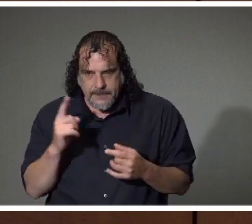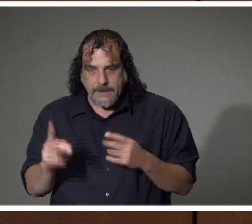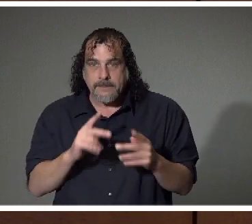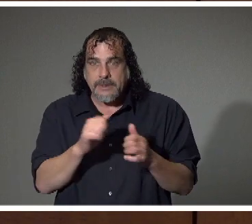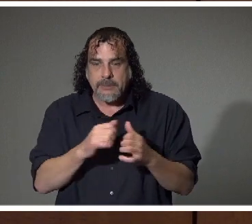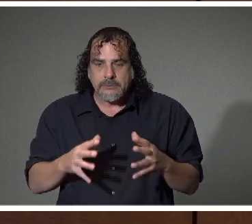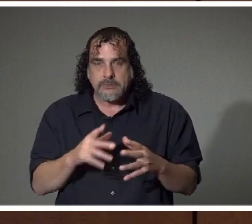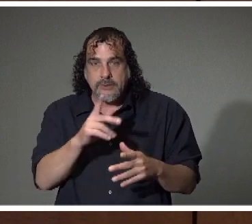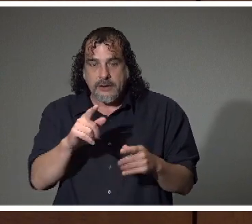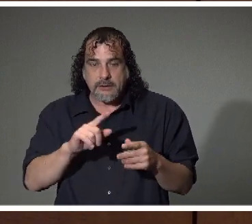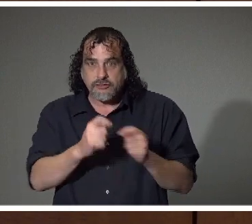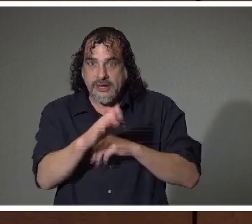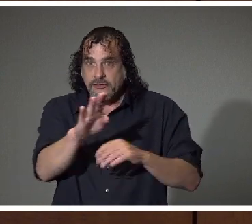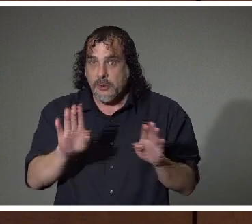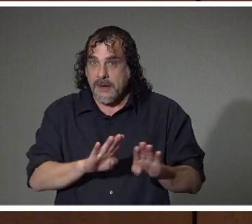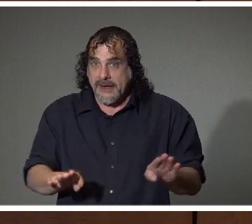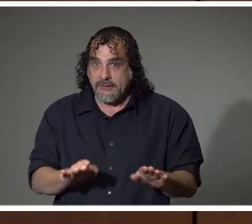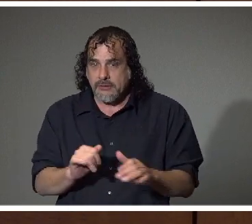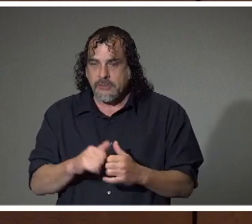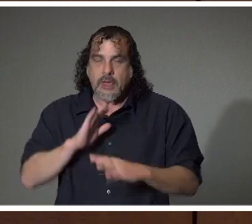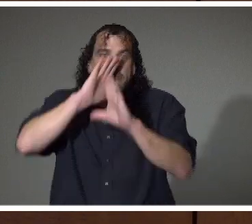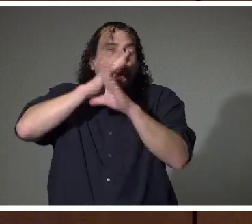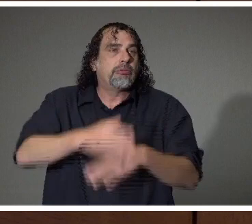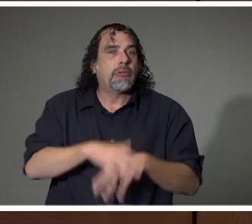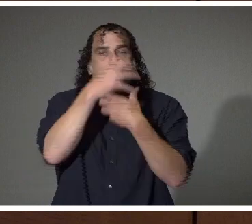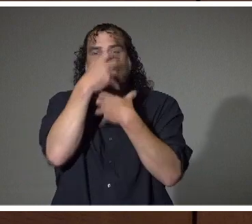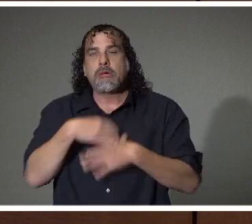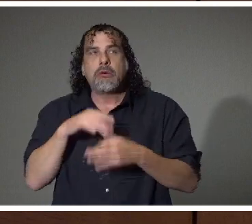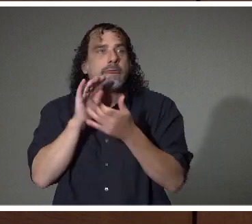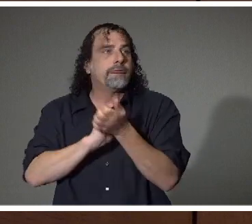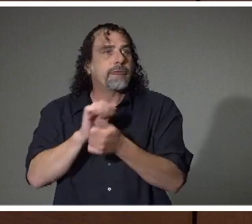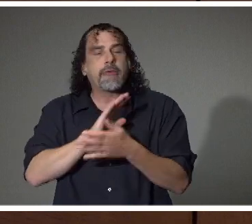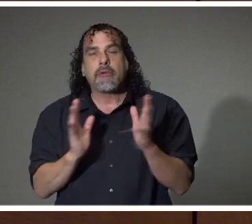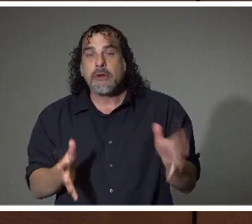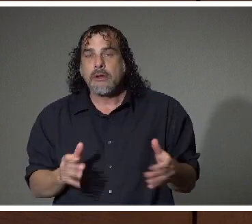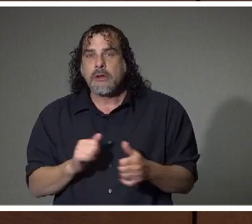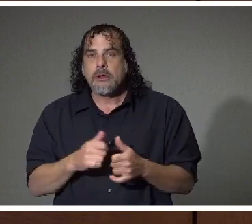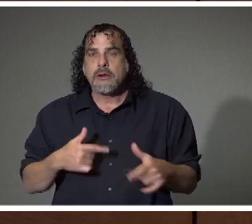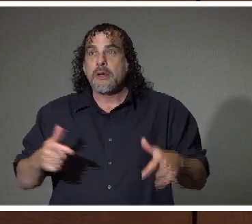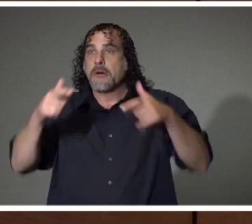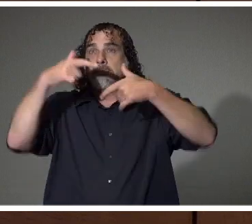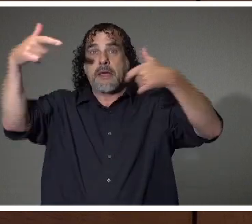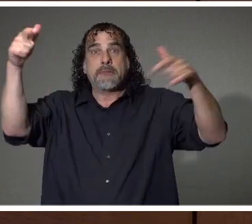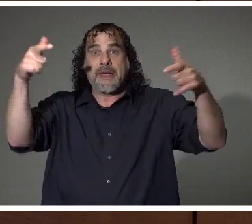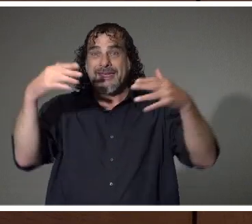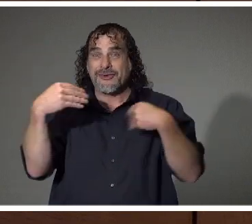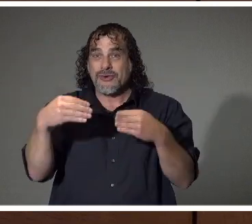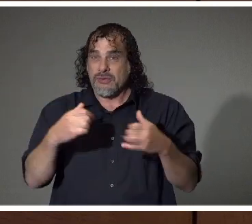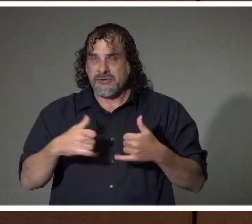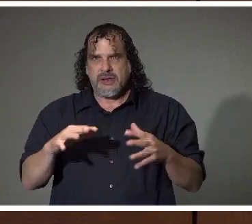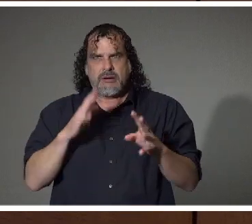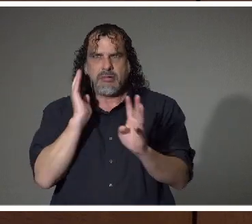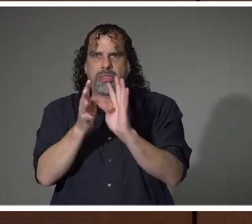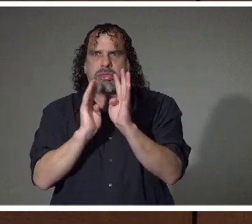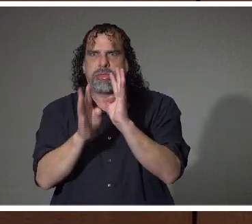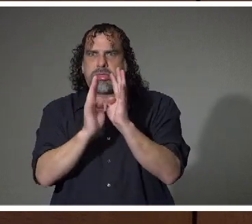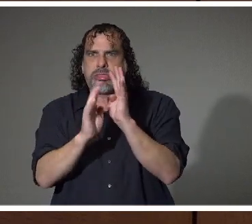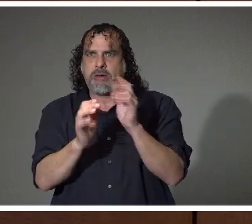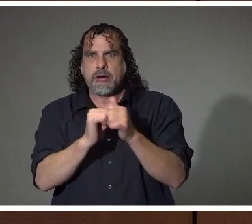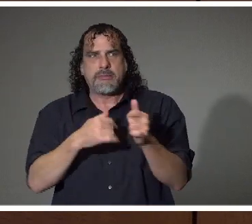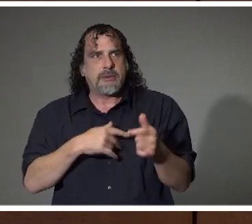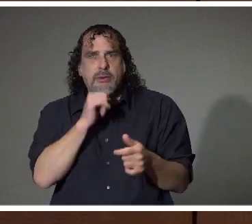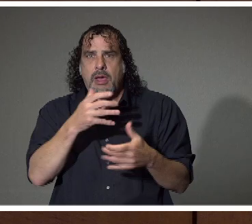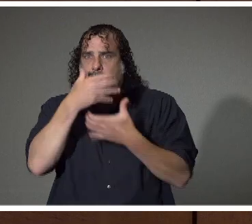change their behavior? Do people let their guard down? You know, big box stores are still pretty crowded. Makes me very nervous, and I'm not seeing a lot of folks